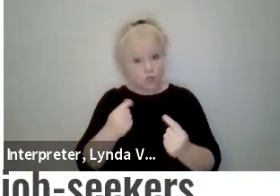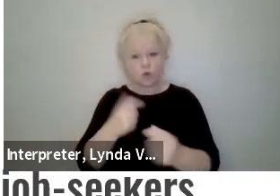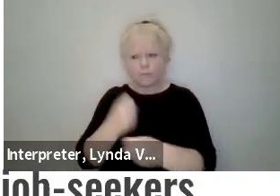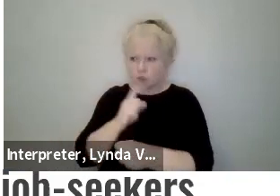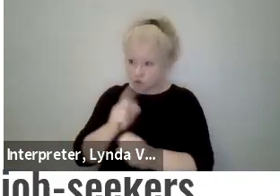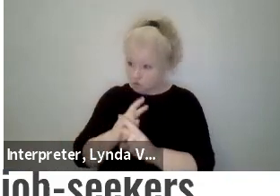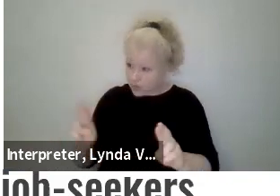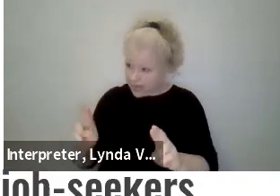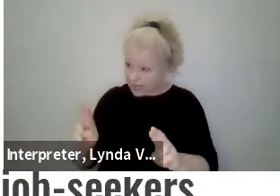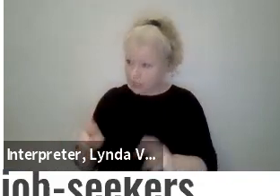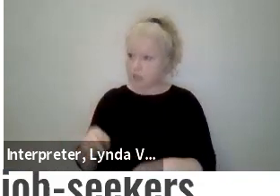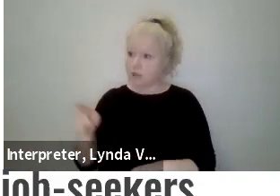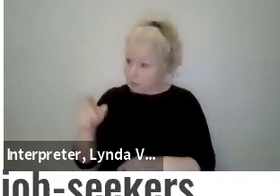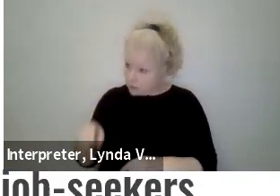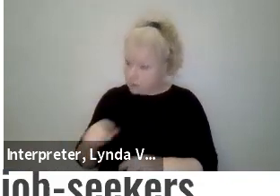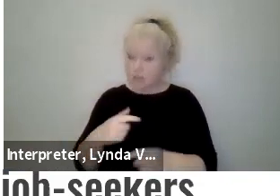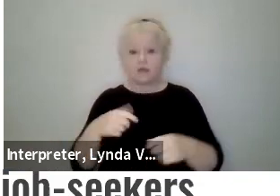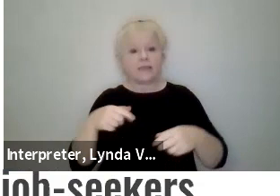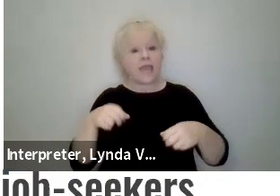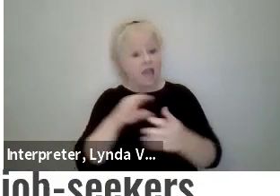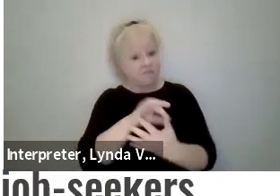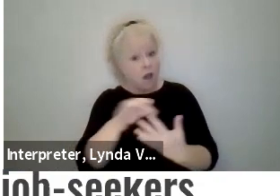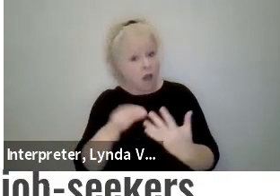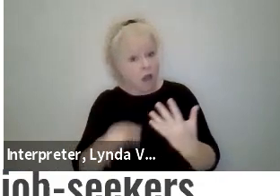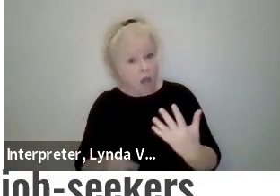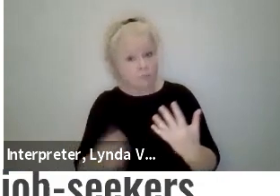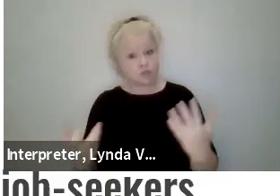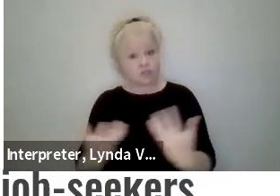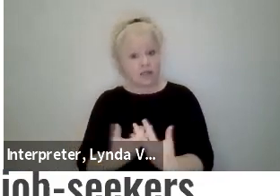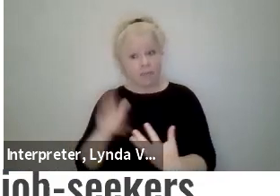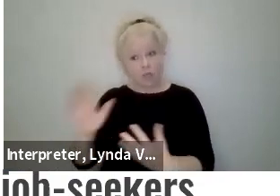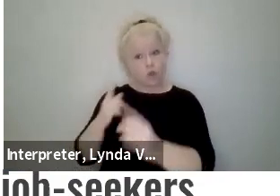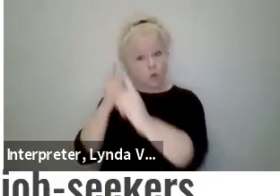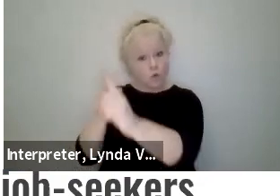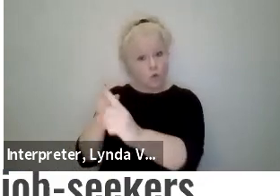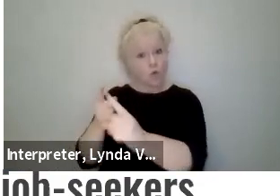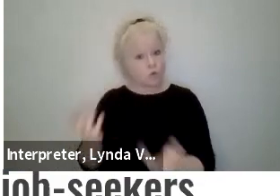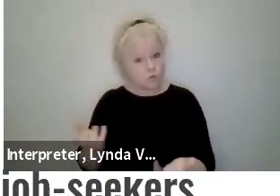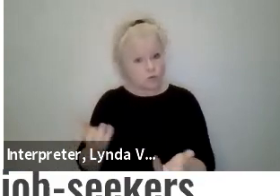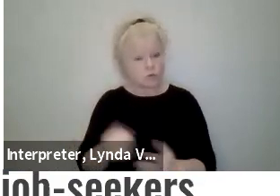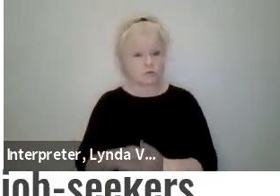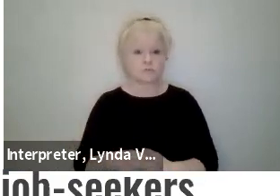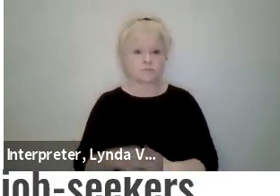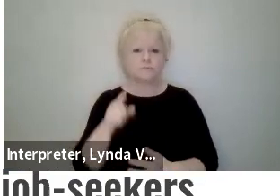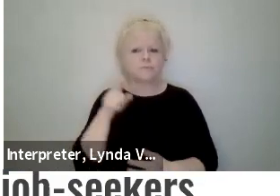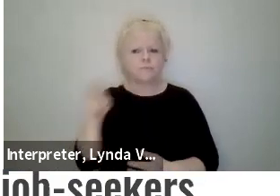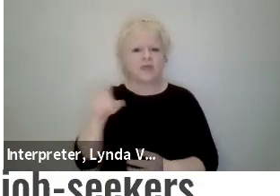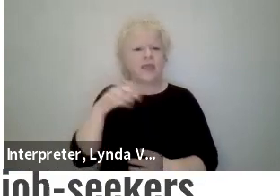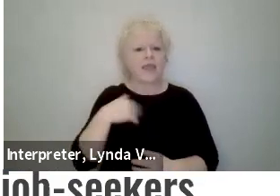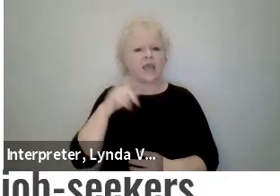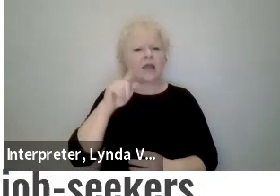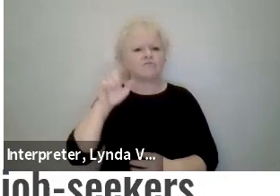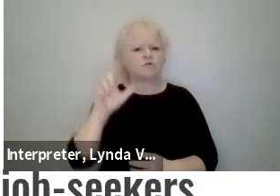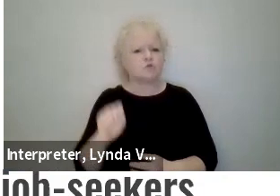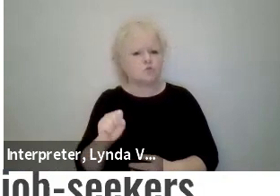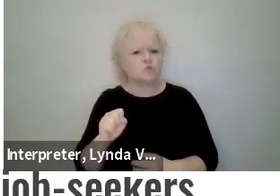have options to gain employment that matches their own career goals, and that they have the tools and